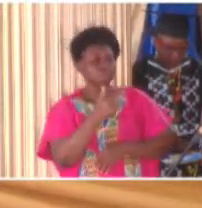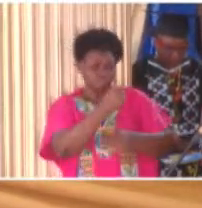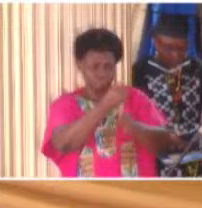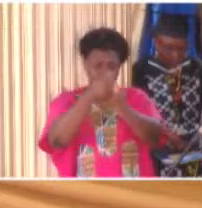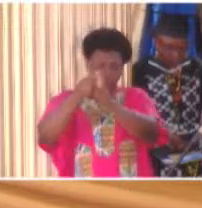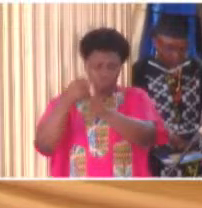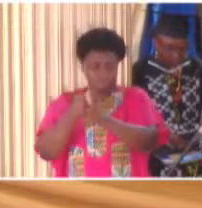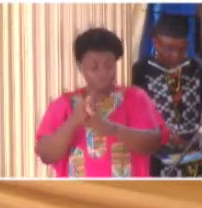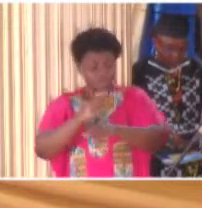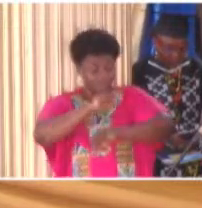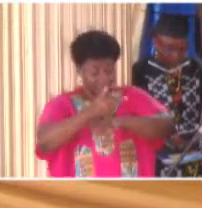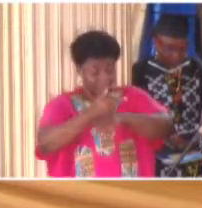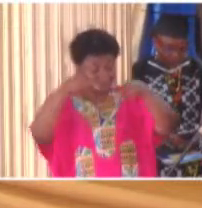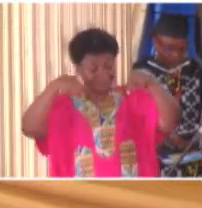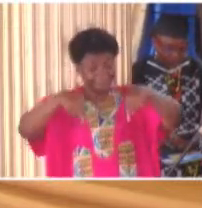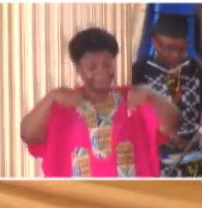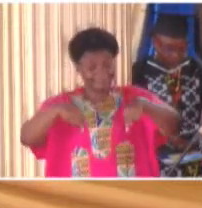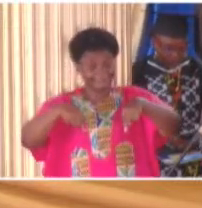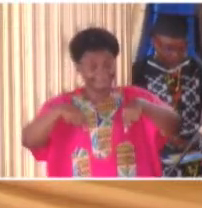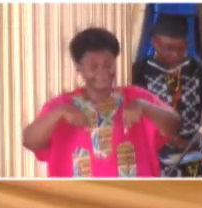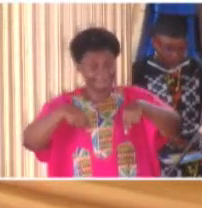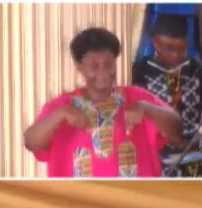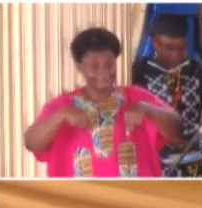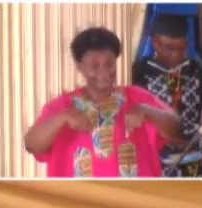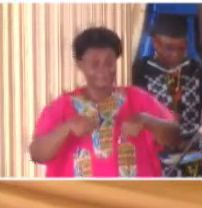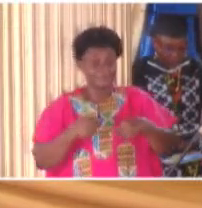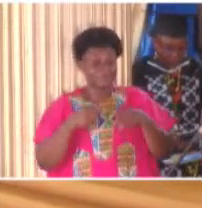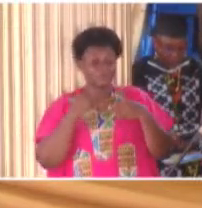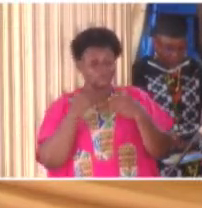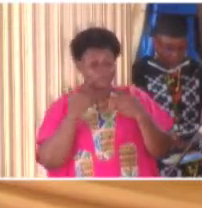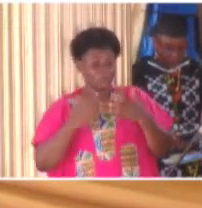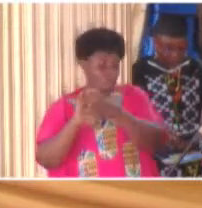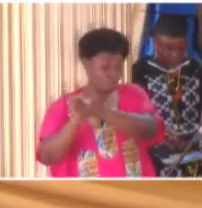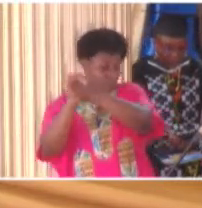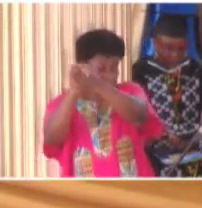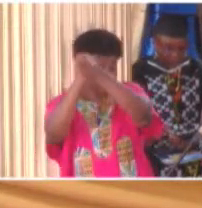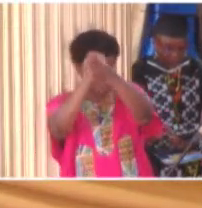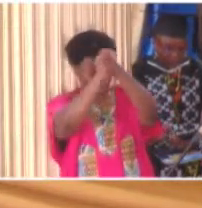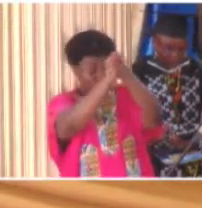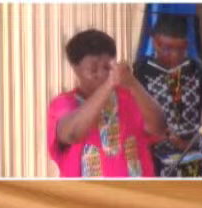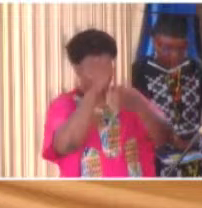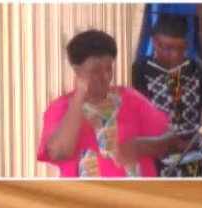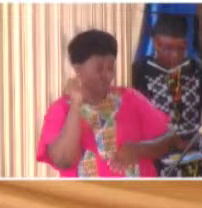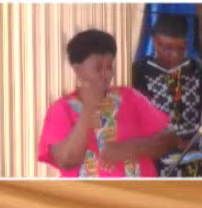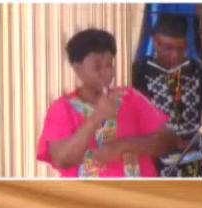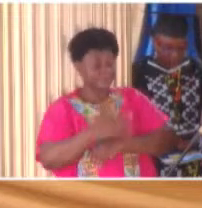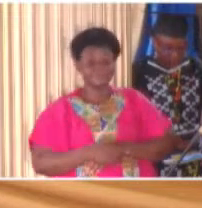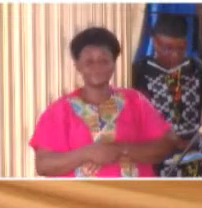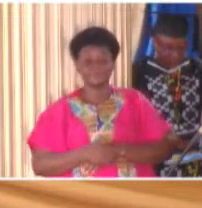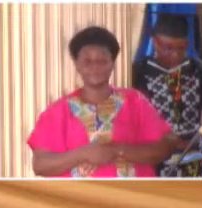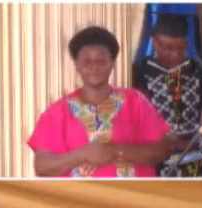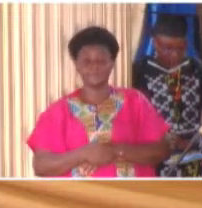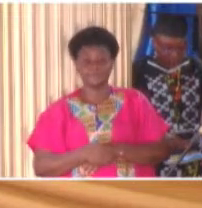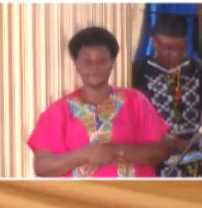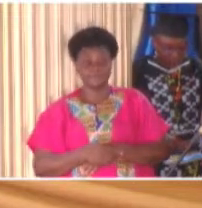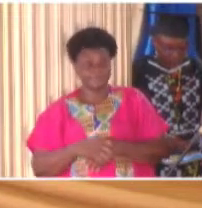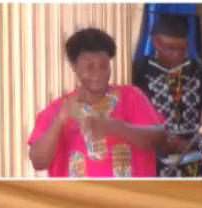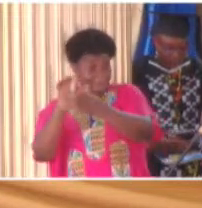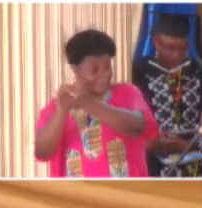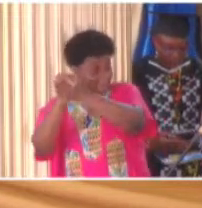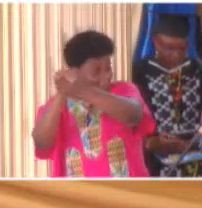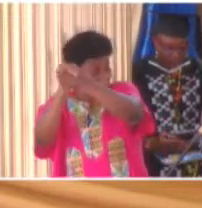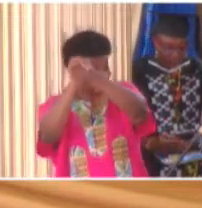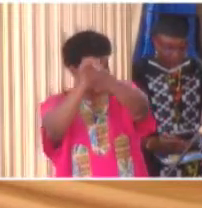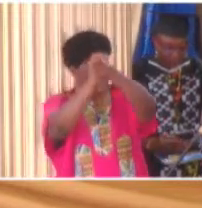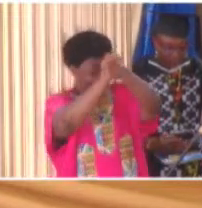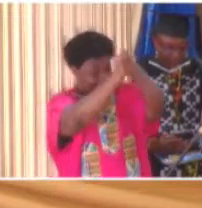graduating today. Hearty congratulations to you. Hearty congratulations to